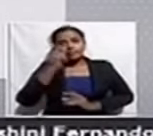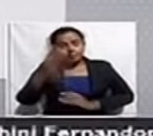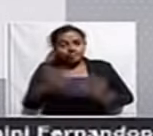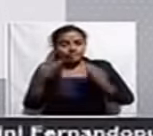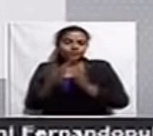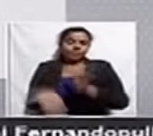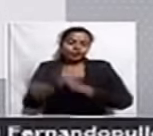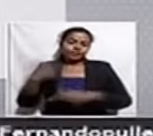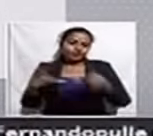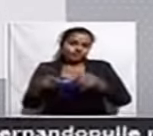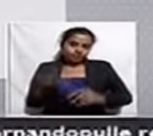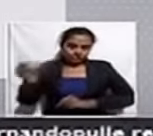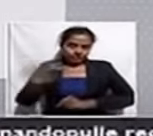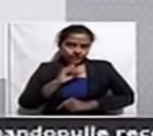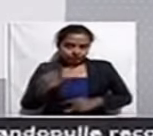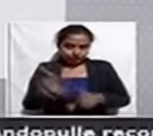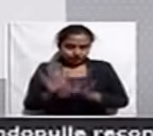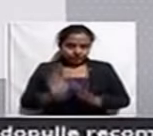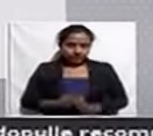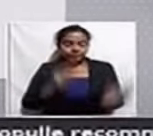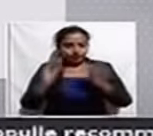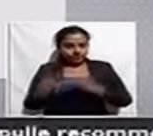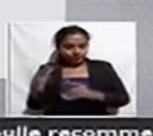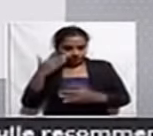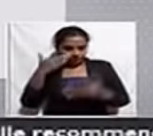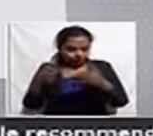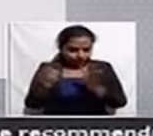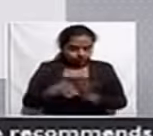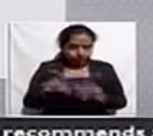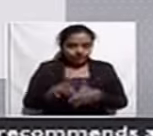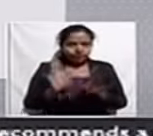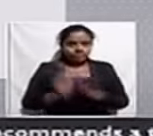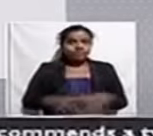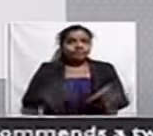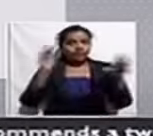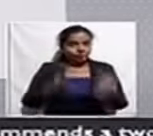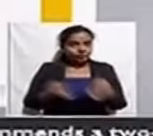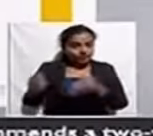to be prohibited, and outdoor agricultural work permitted to continue.